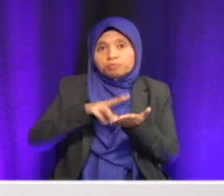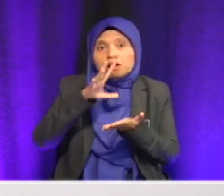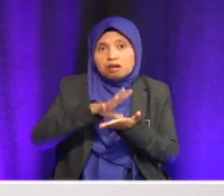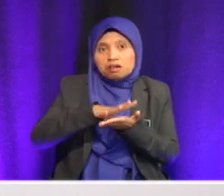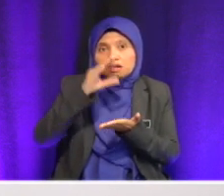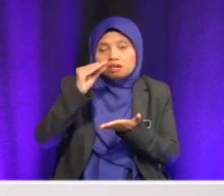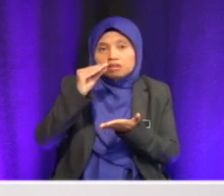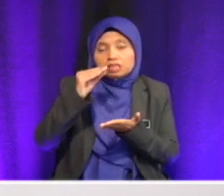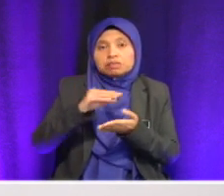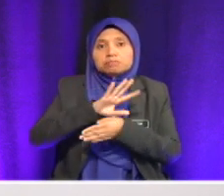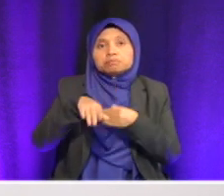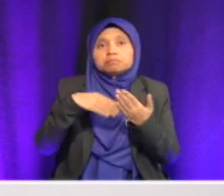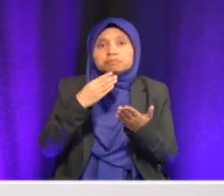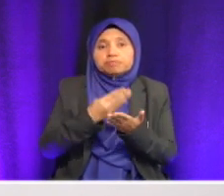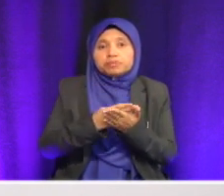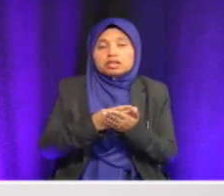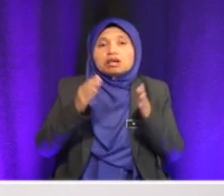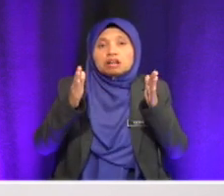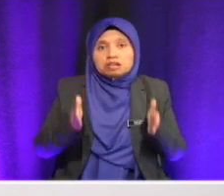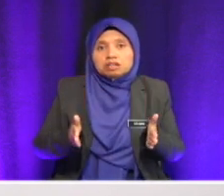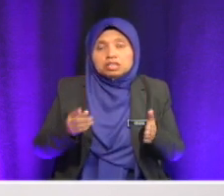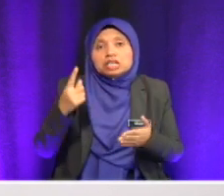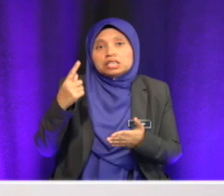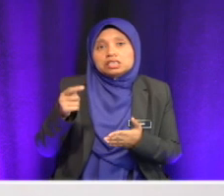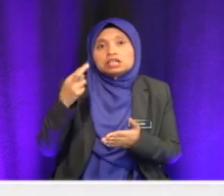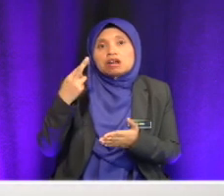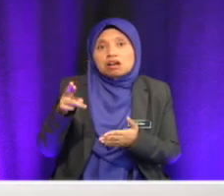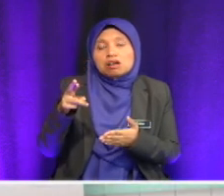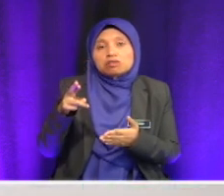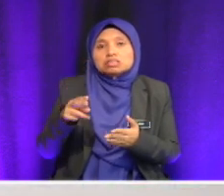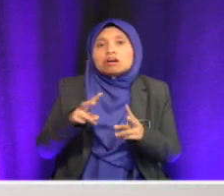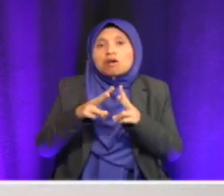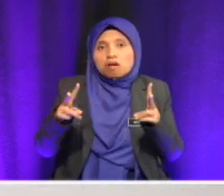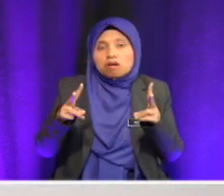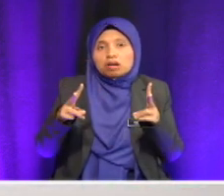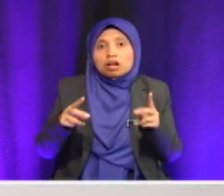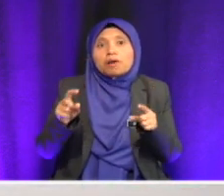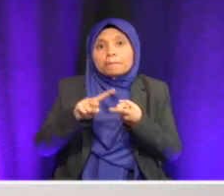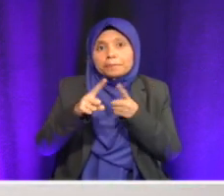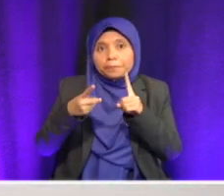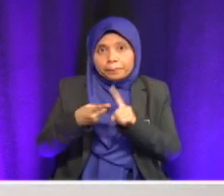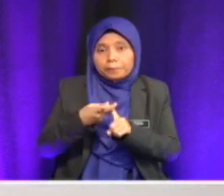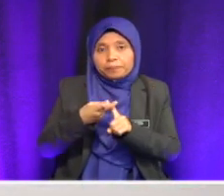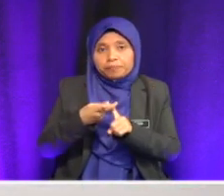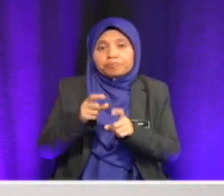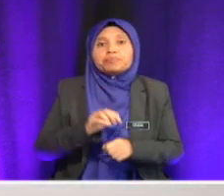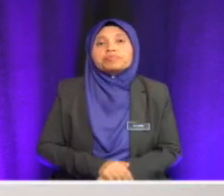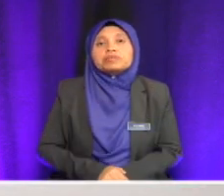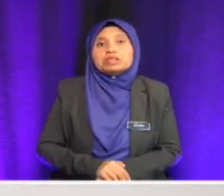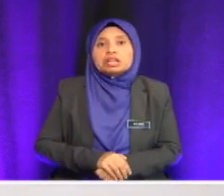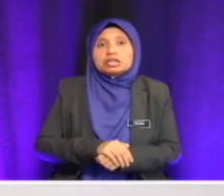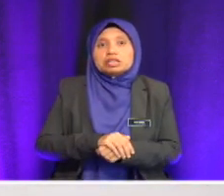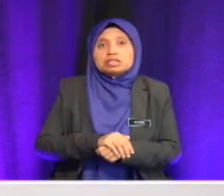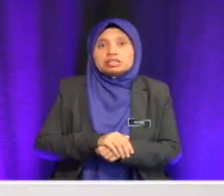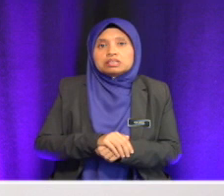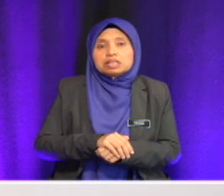and even in their sense of humor. They are very social animals, and although they live in herds, they spend